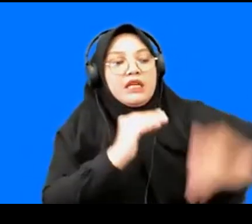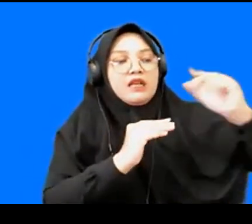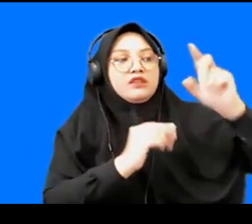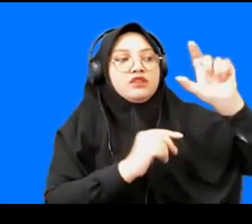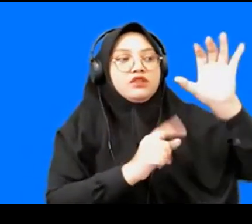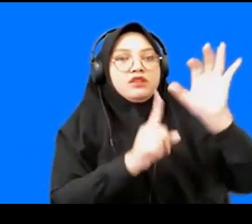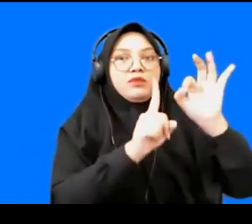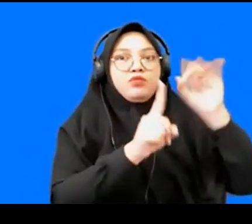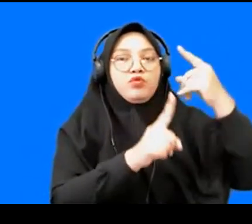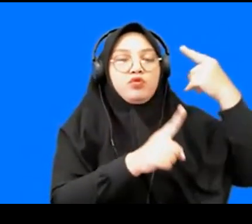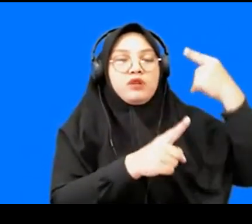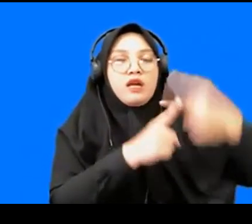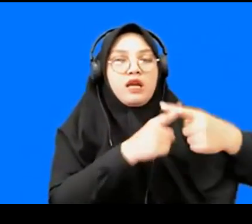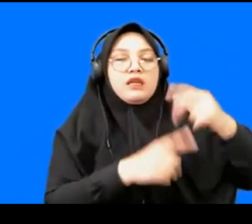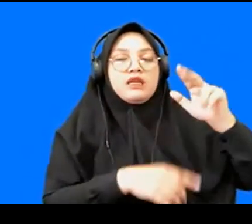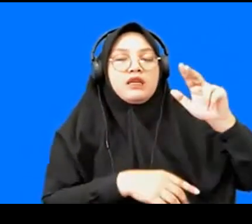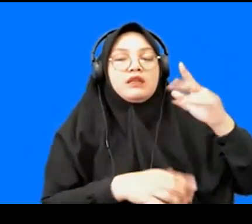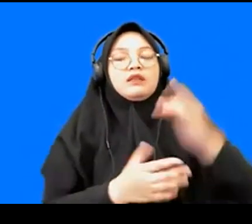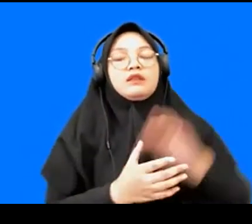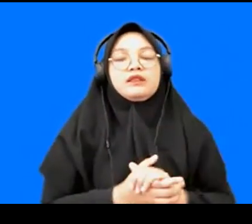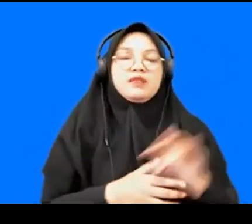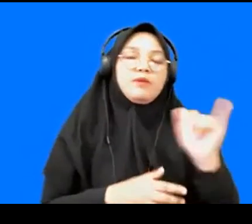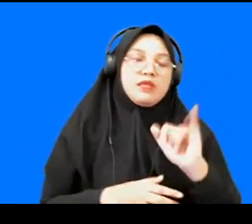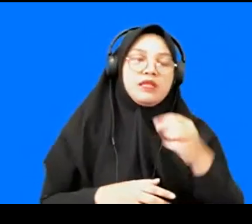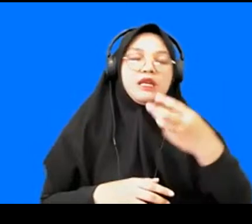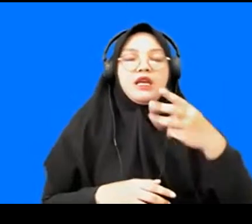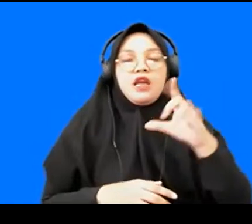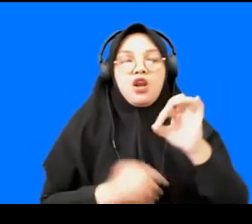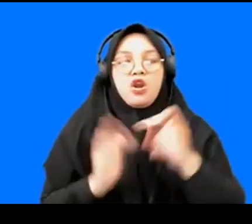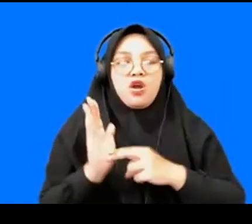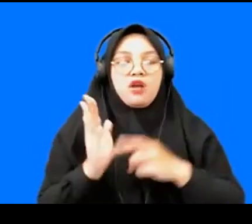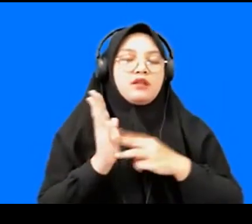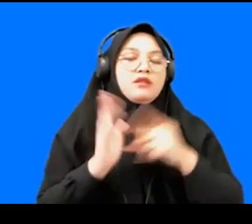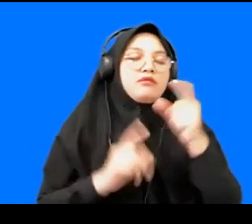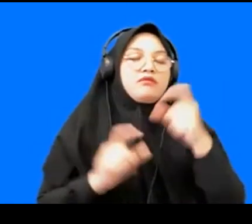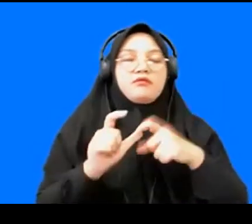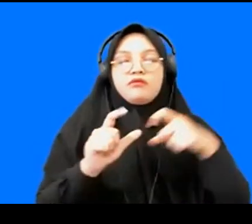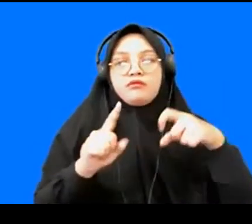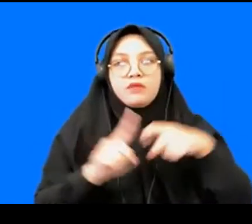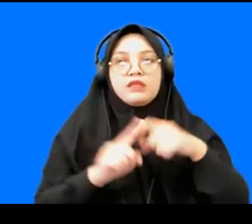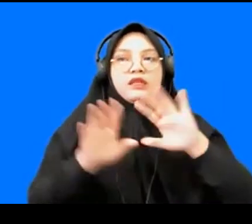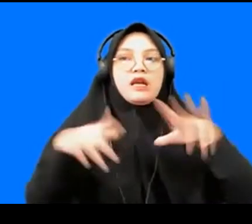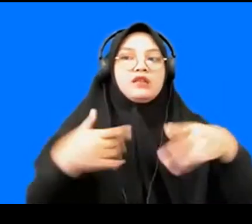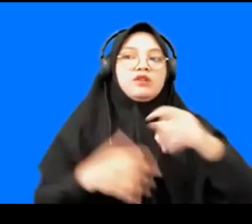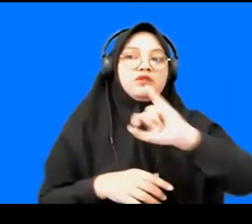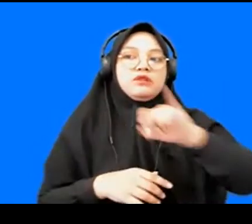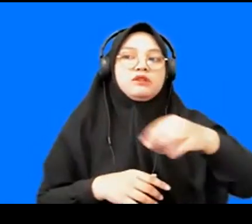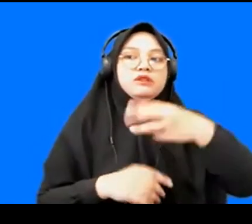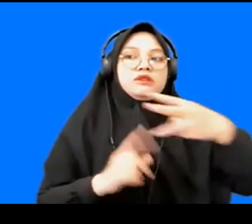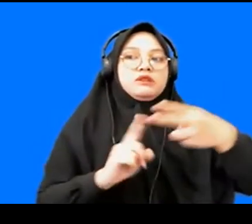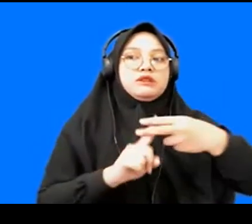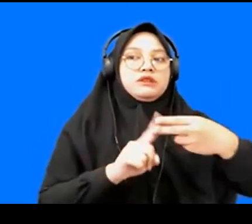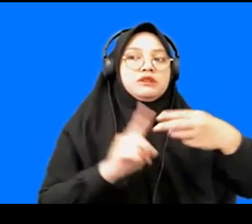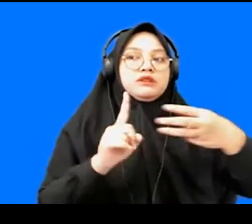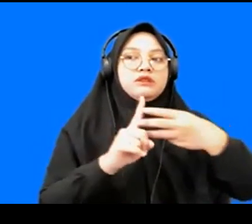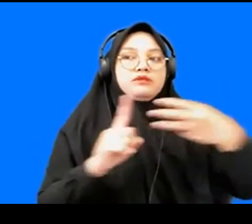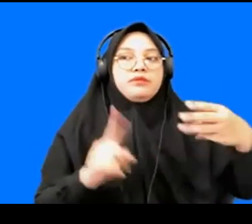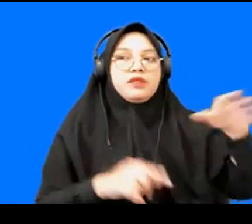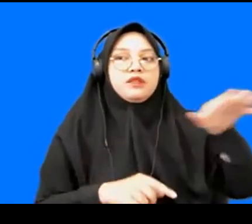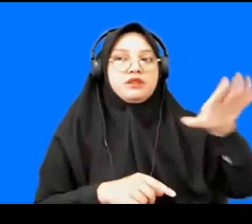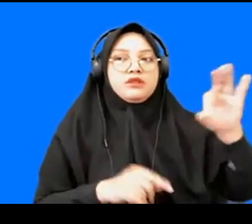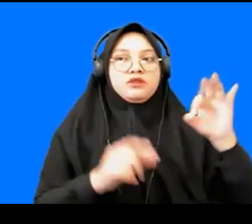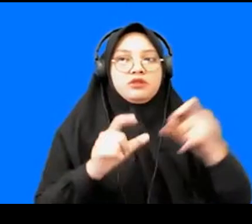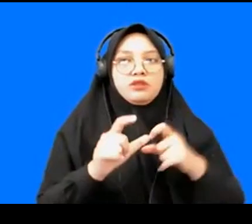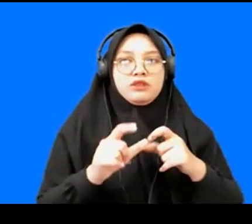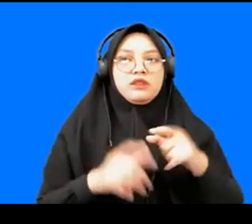other very rich people, no? During the pandemic, they increased their wealth by so much, no? And that does not get taxed because, it's